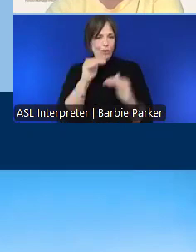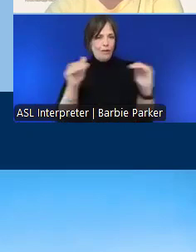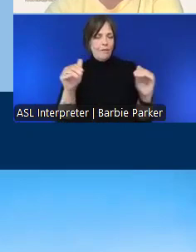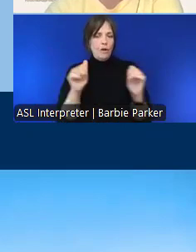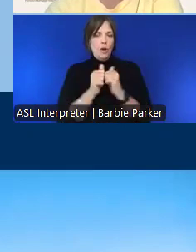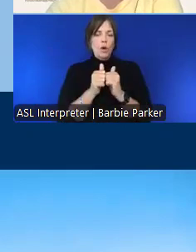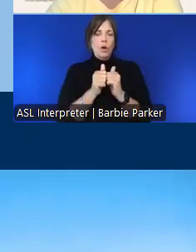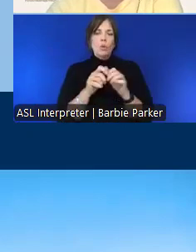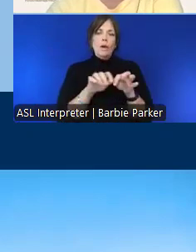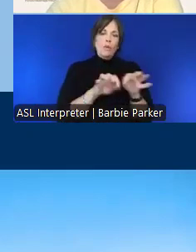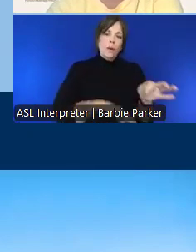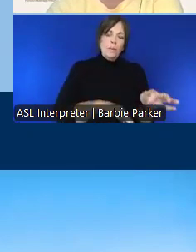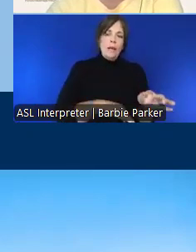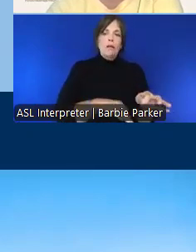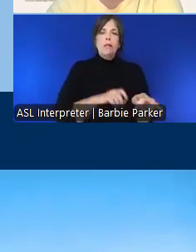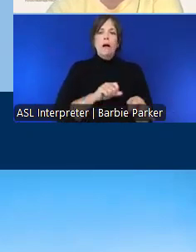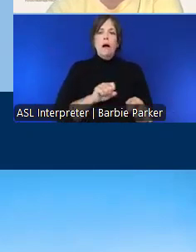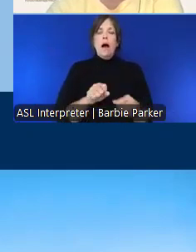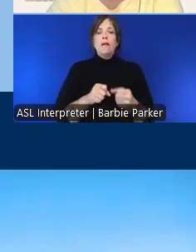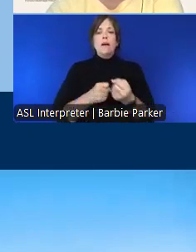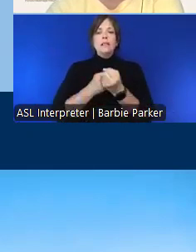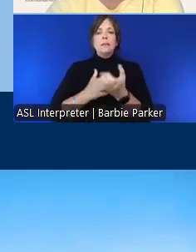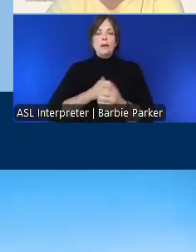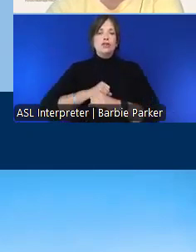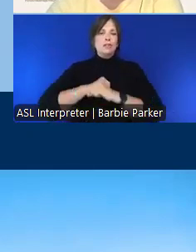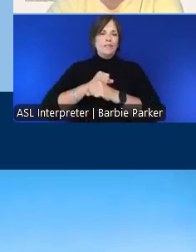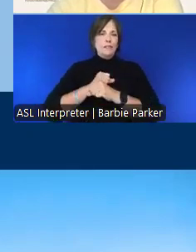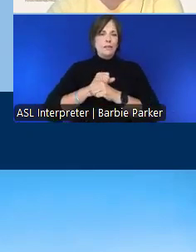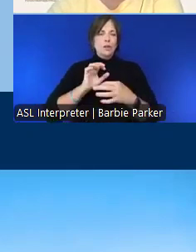repeal of the spousal defense to statutory rape.